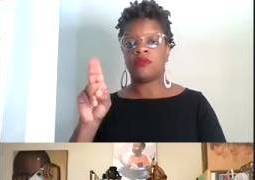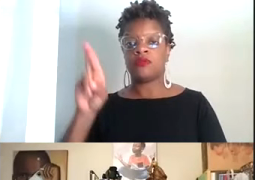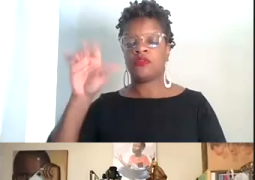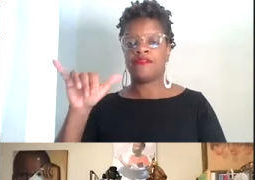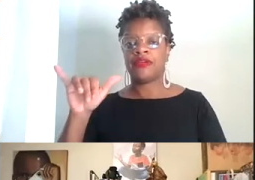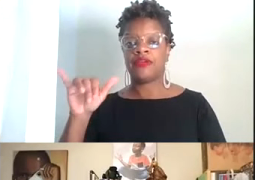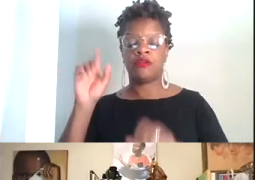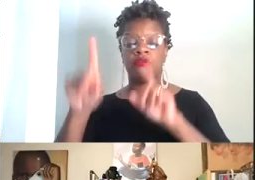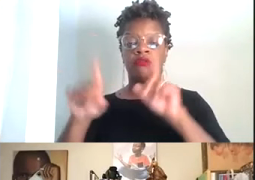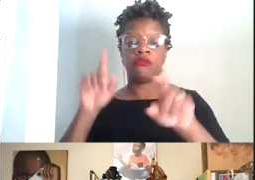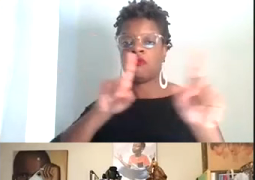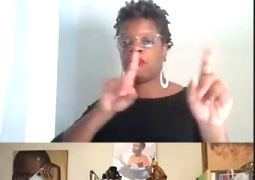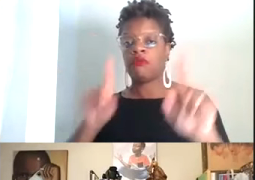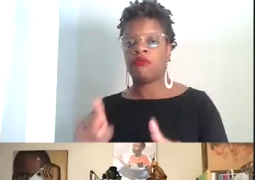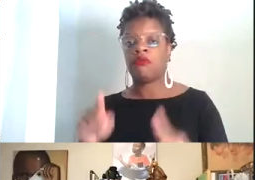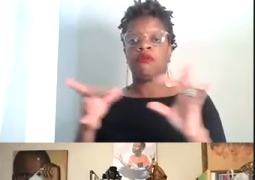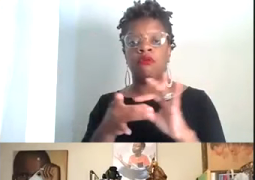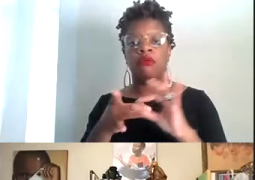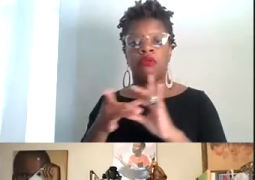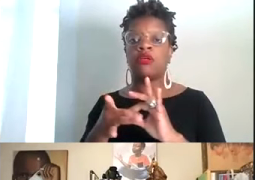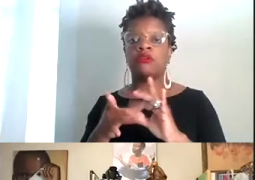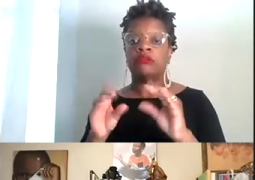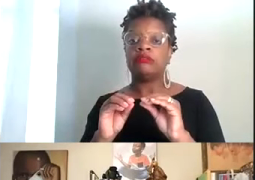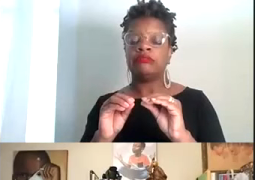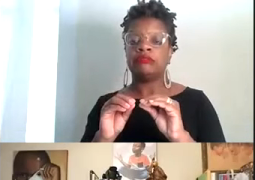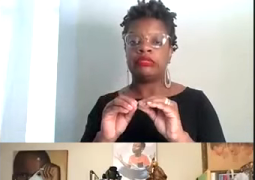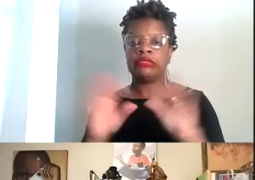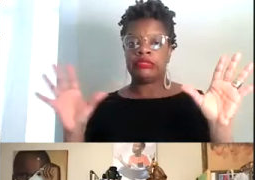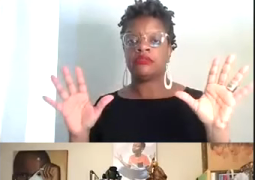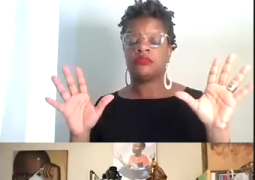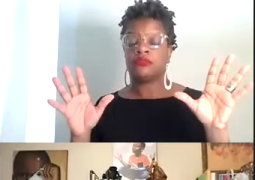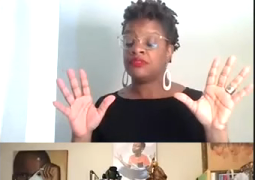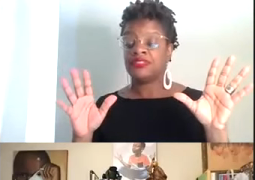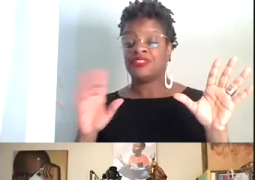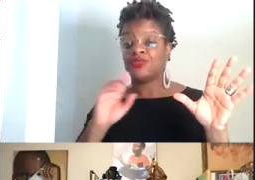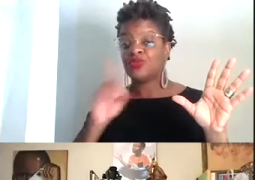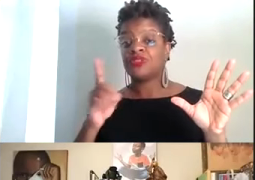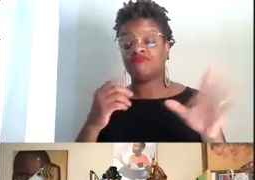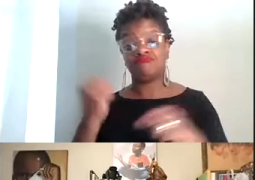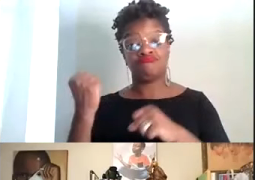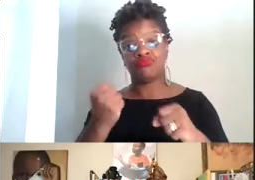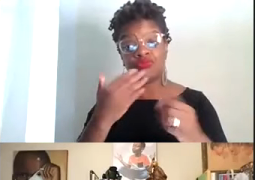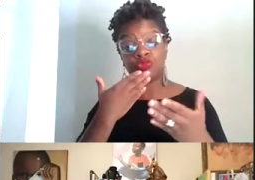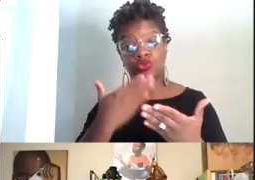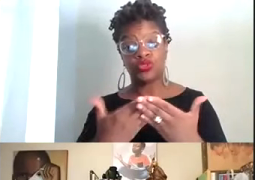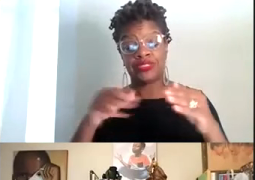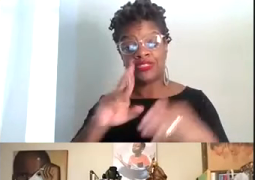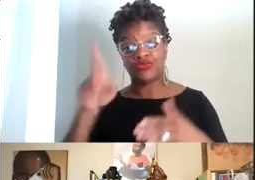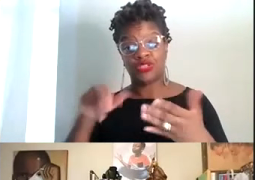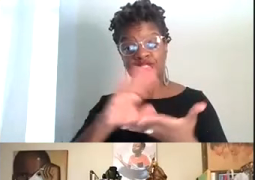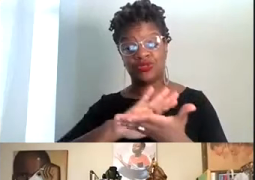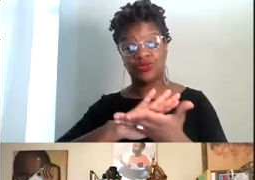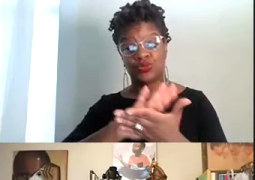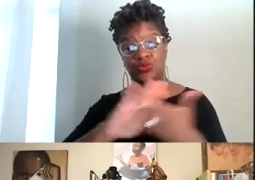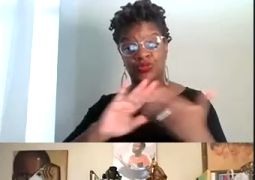very clear that there are some very strong strengths and bright spots in our district. So 78% of students and families shared